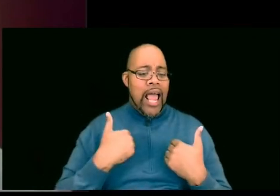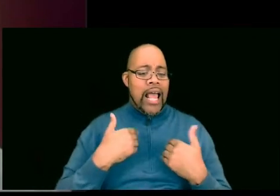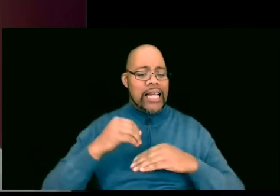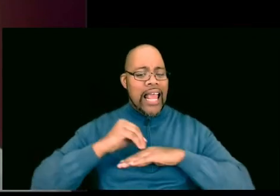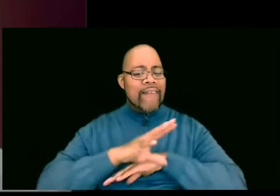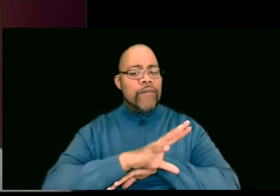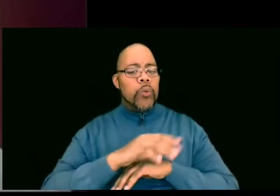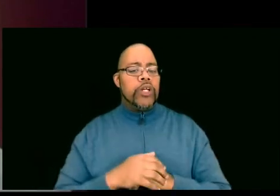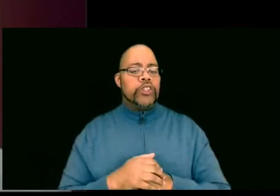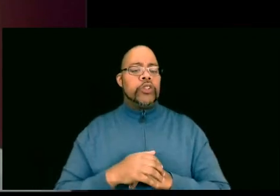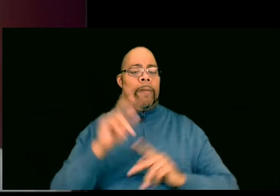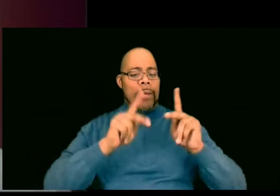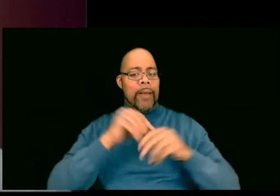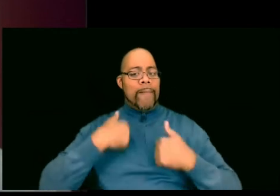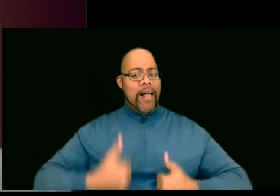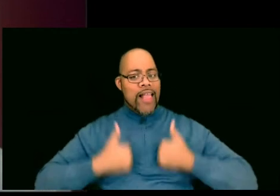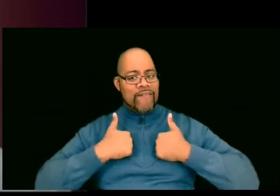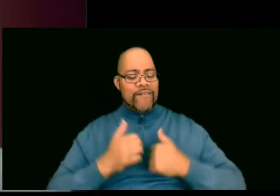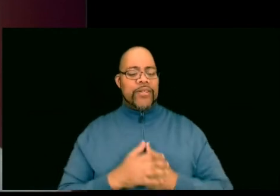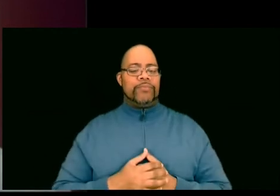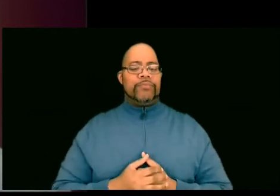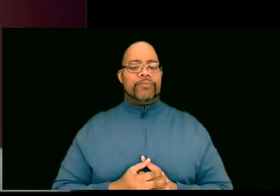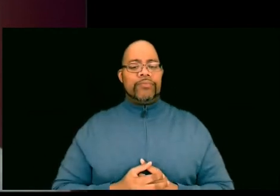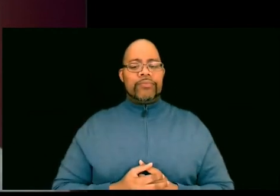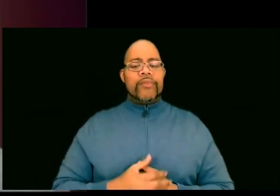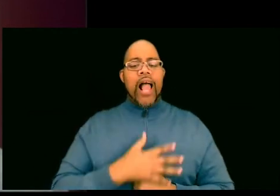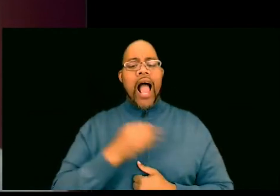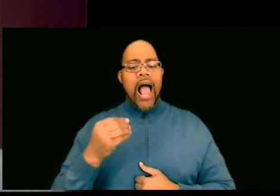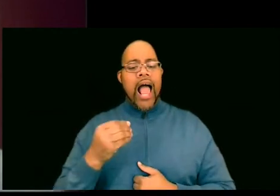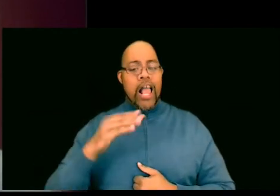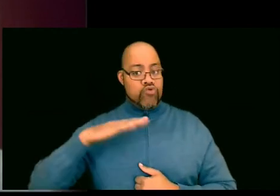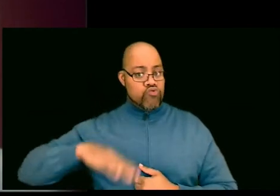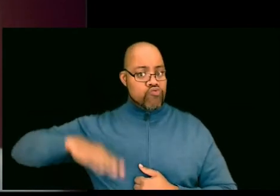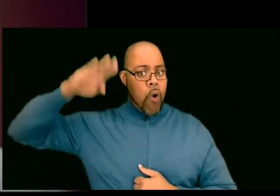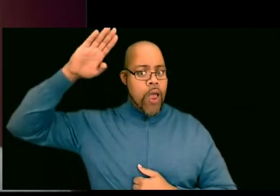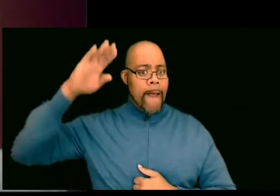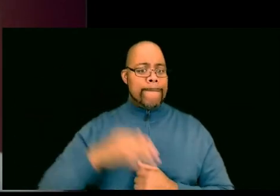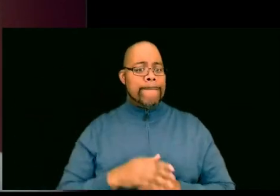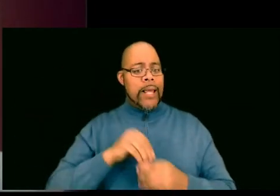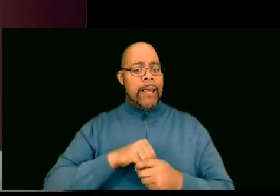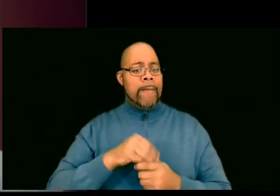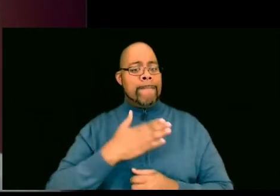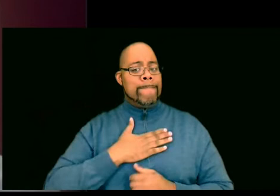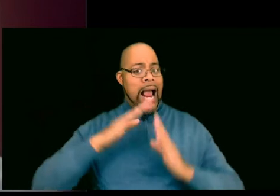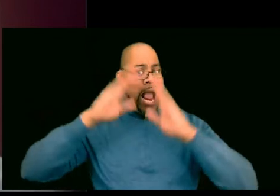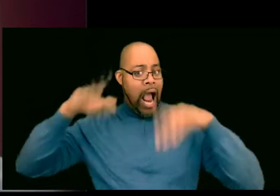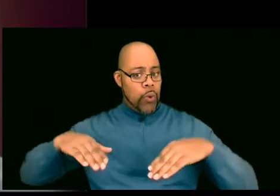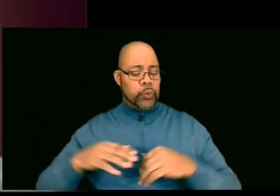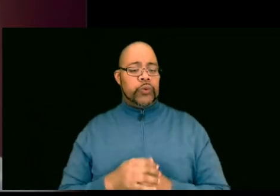there were influential figures in my life. And growing up in